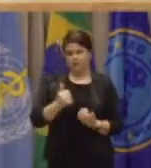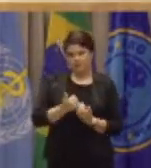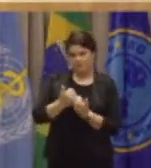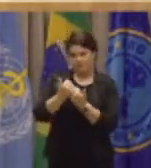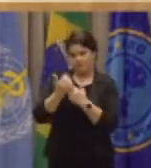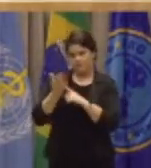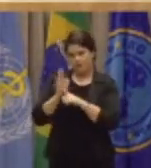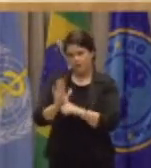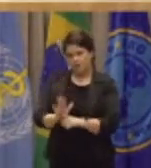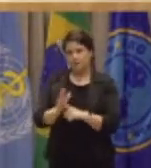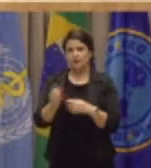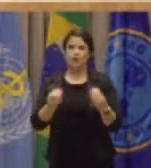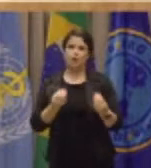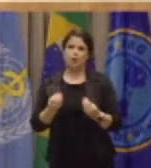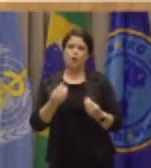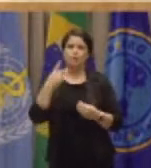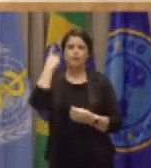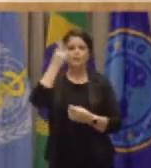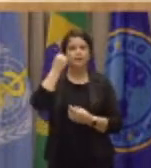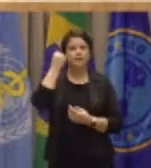present to us